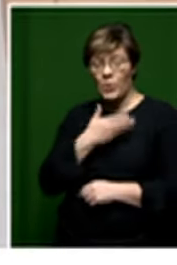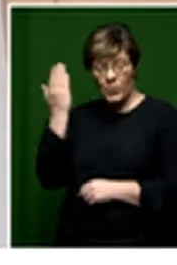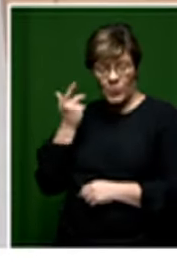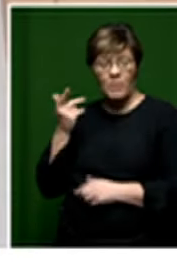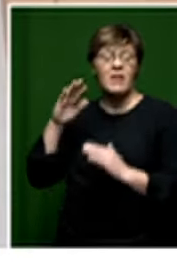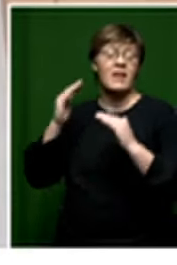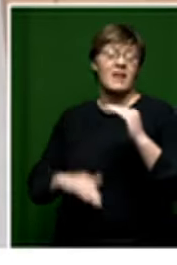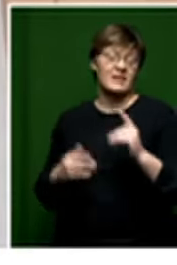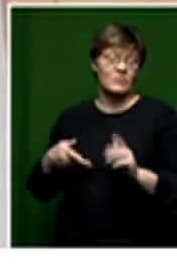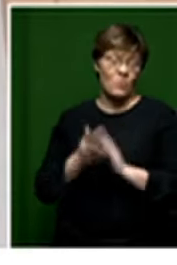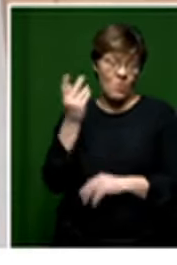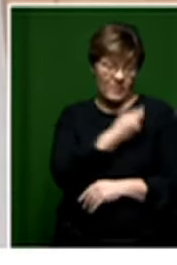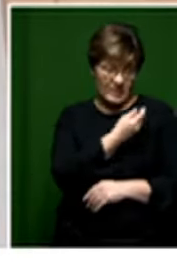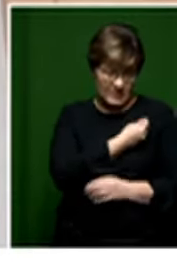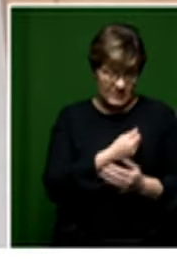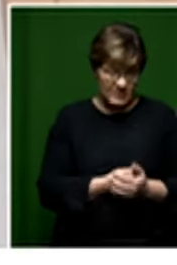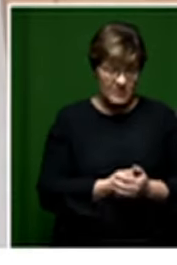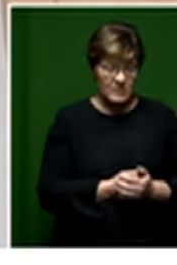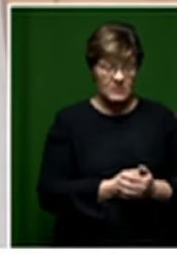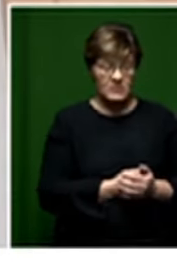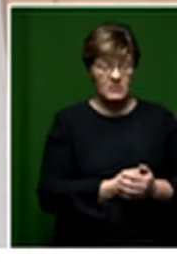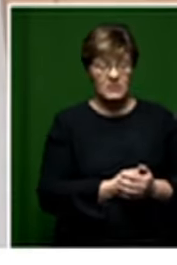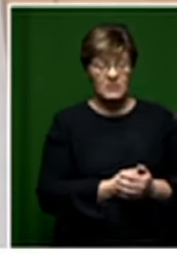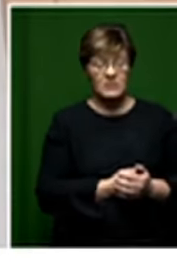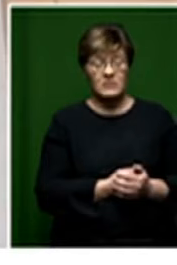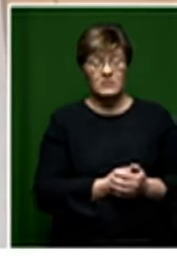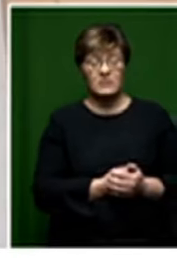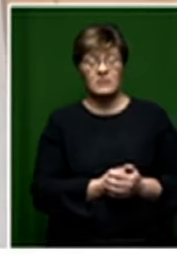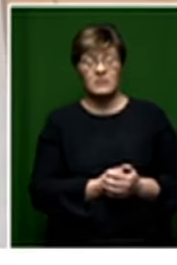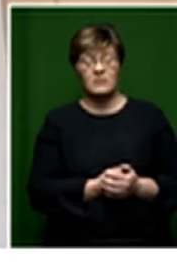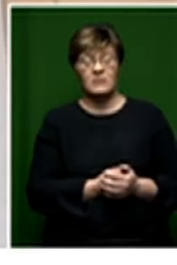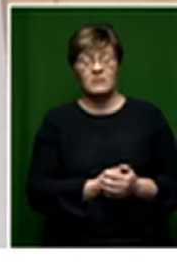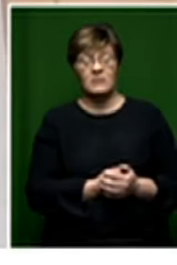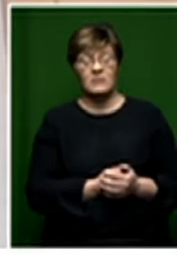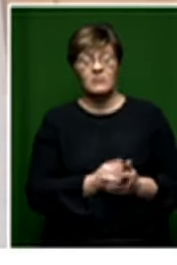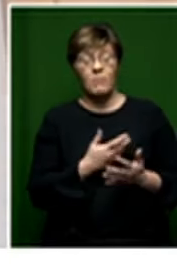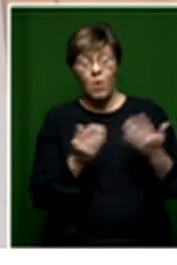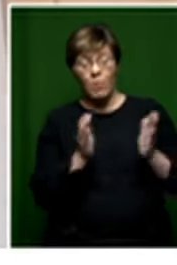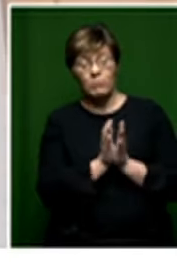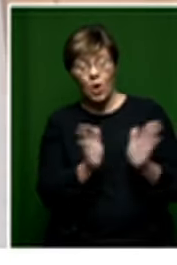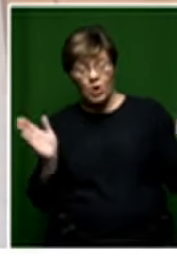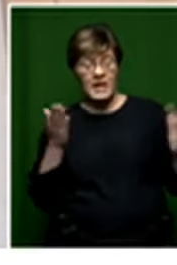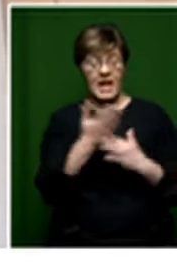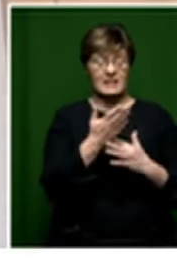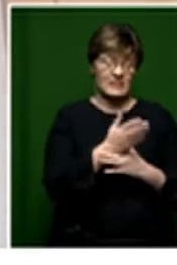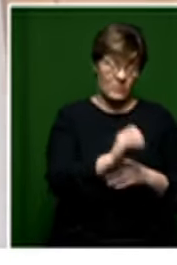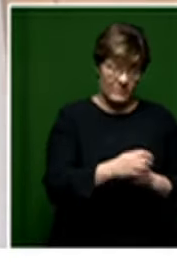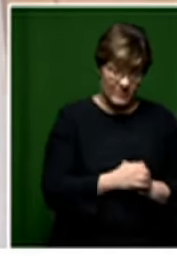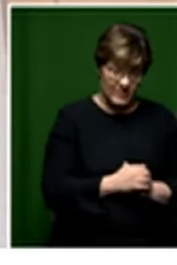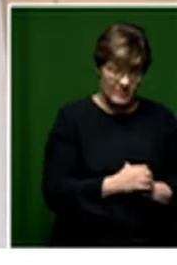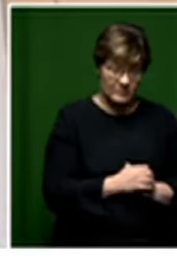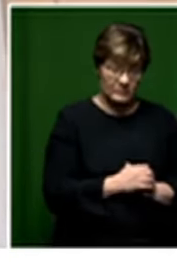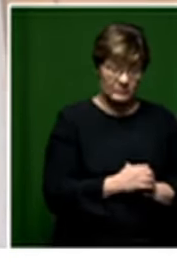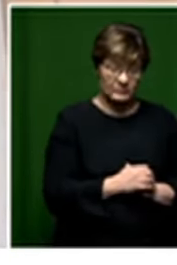average vaccination rates. So it speaks to the issues, the broader issues of access that you've talked about, and